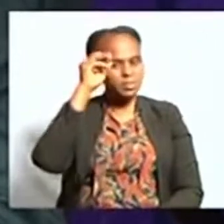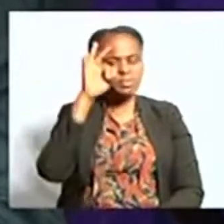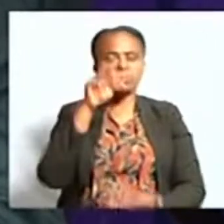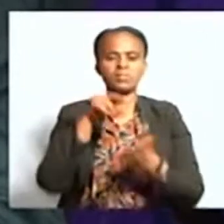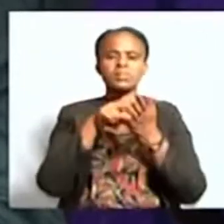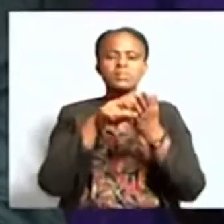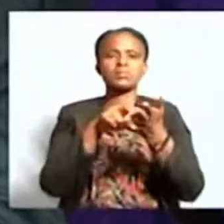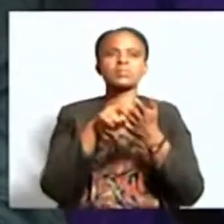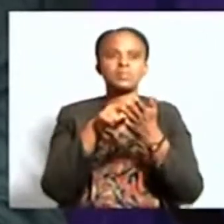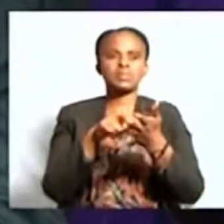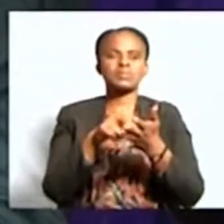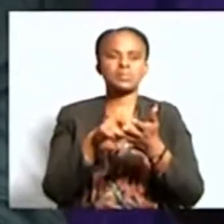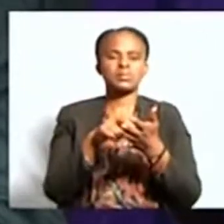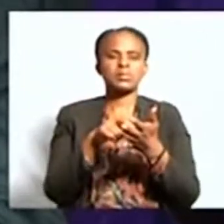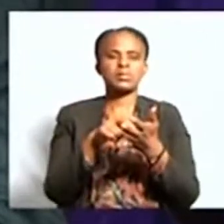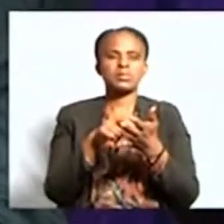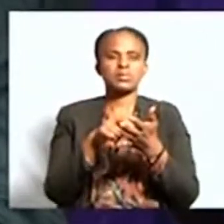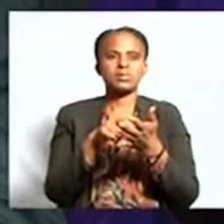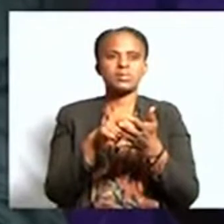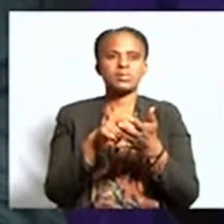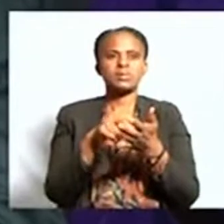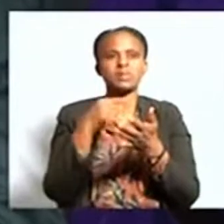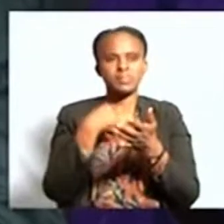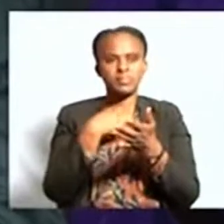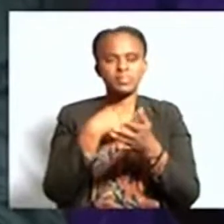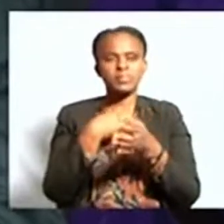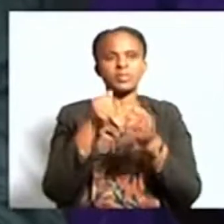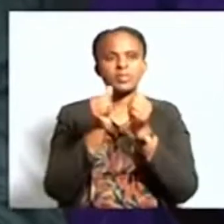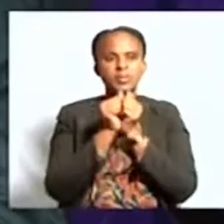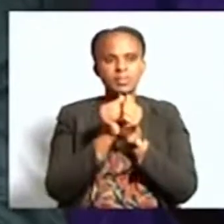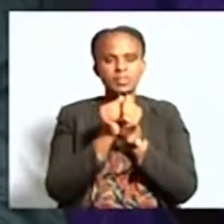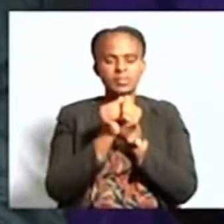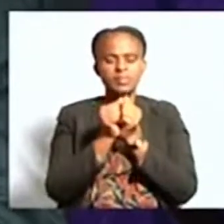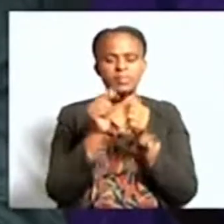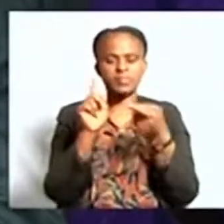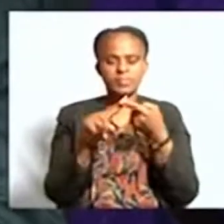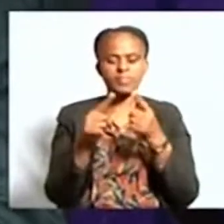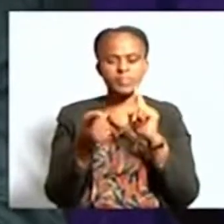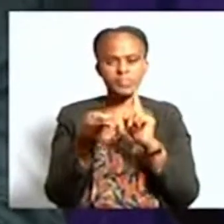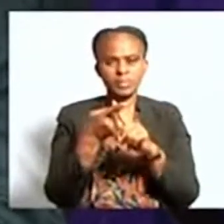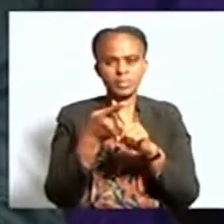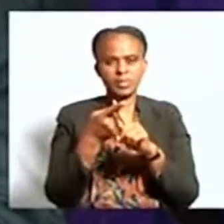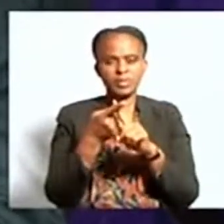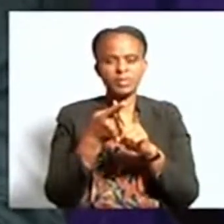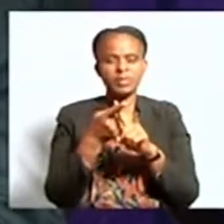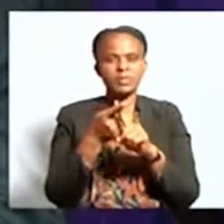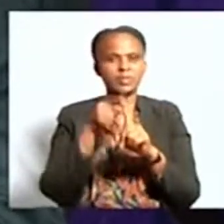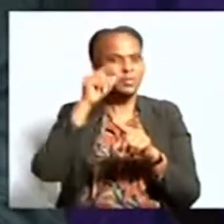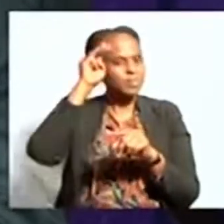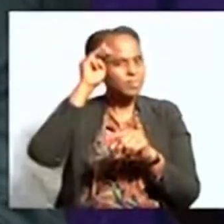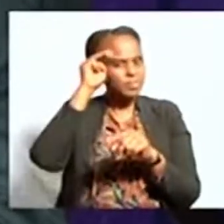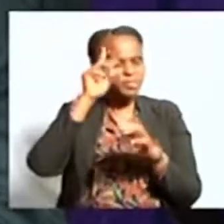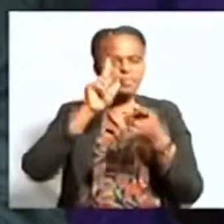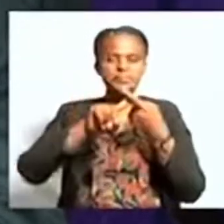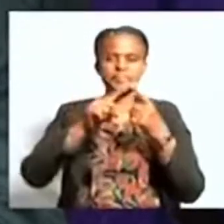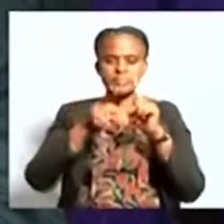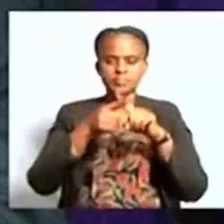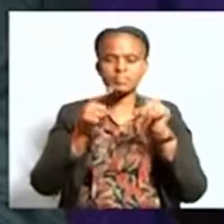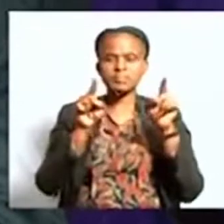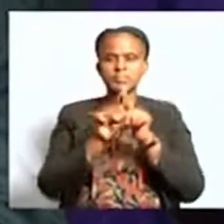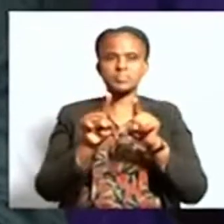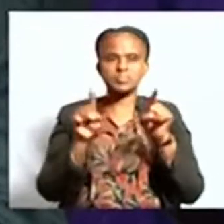Logistics. And I'm accompanied by colleagues from the ministry, as well as